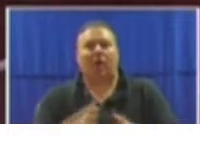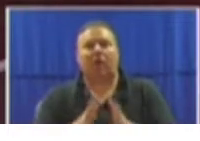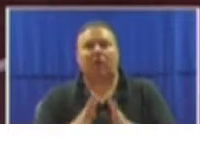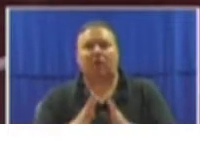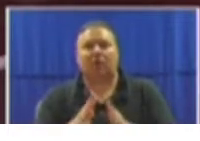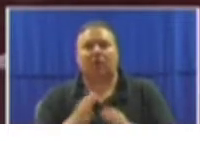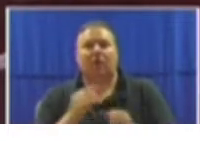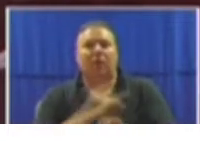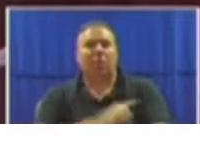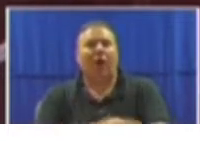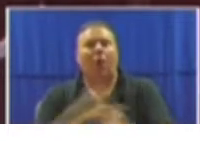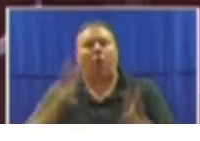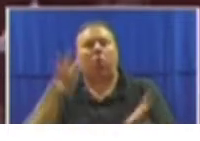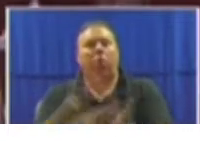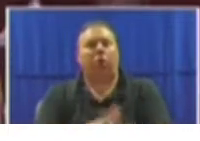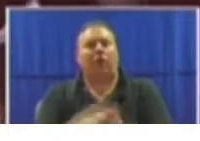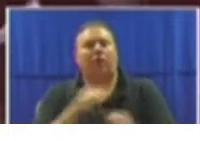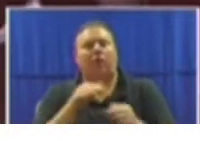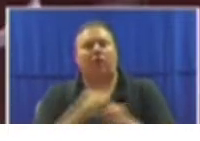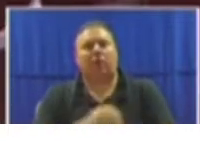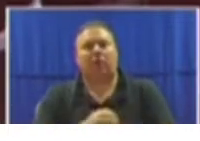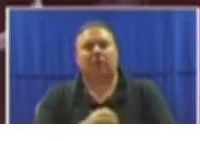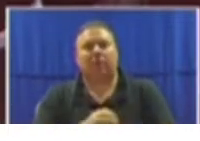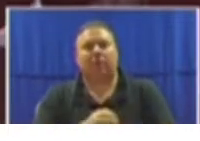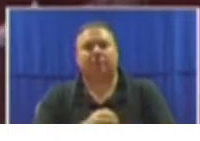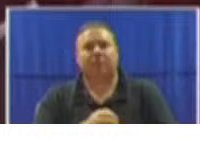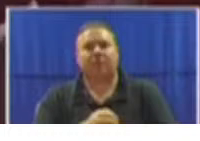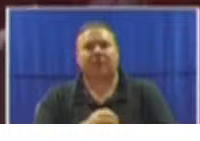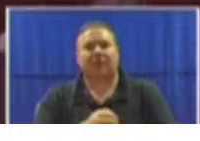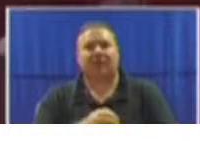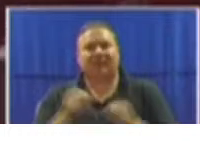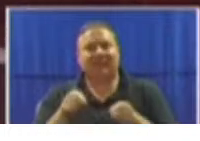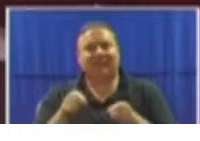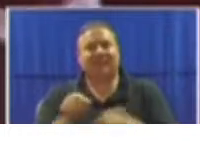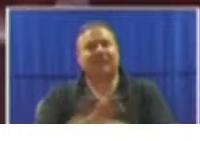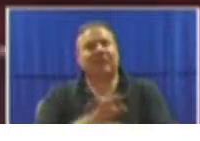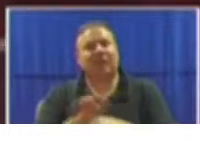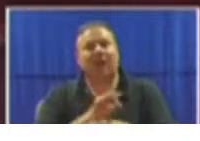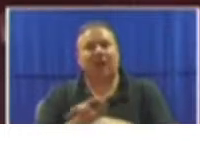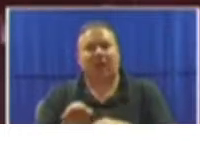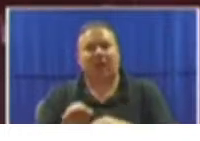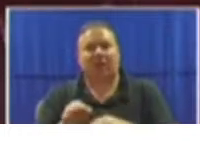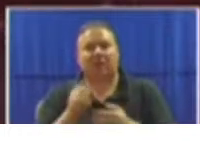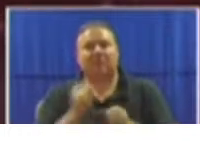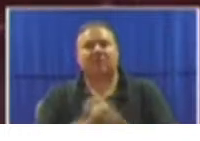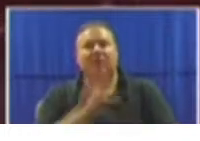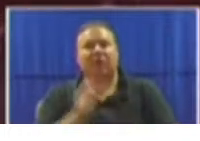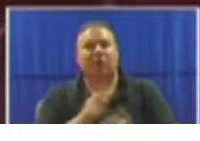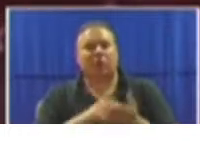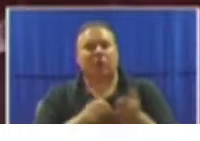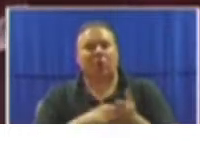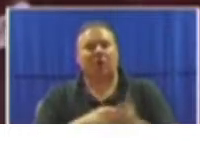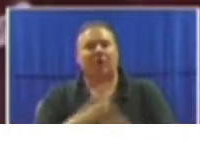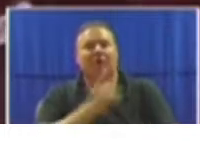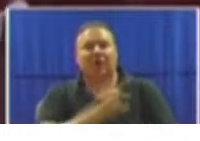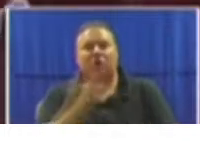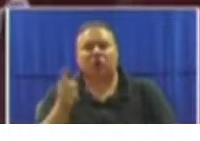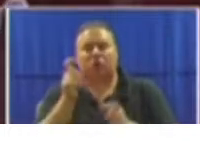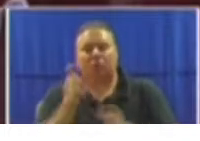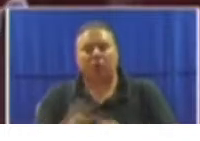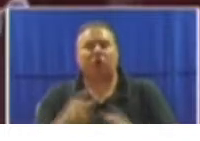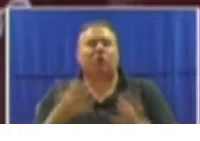power against all odds. The design and architecture of the South African democracy allows every person or organization